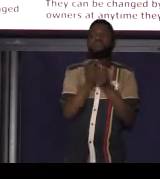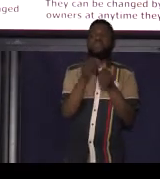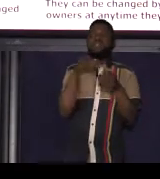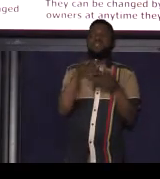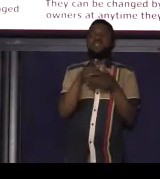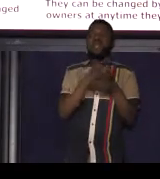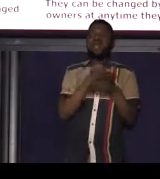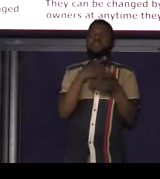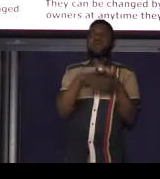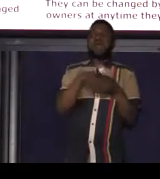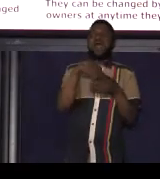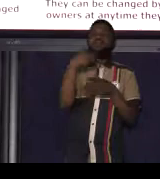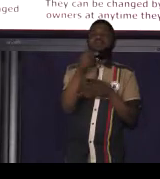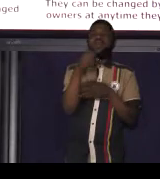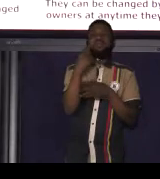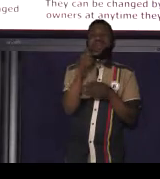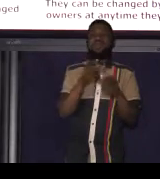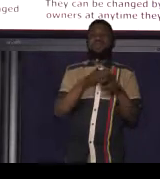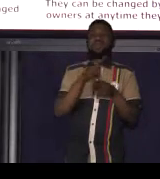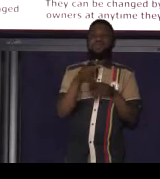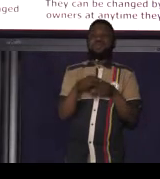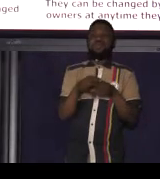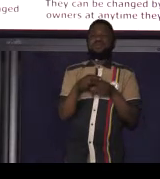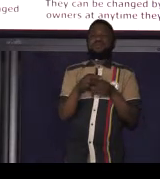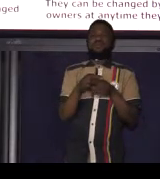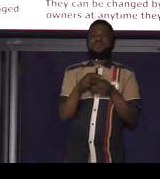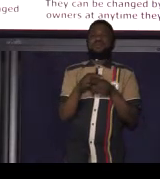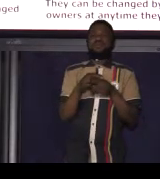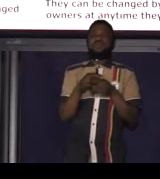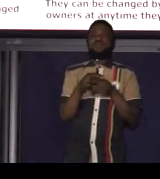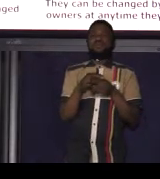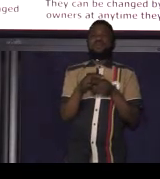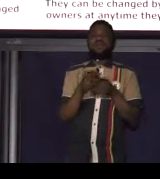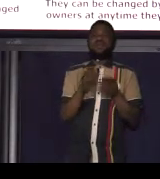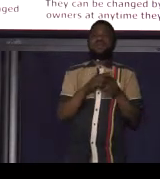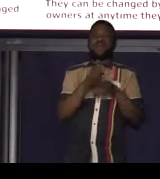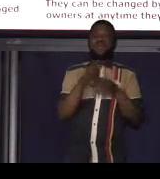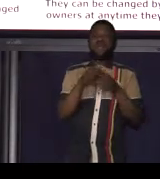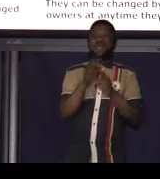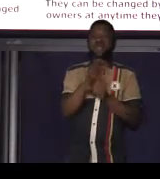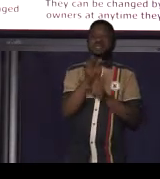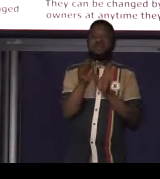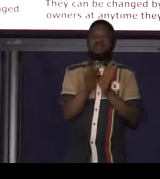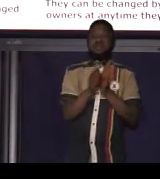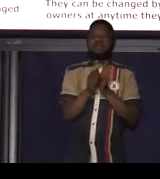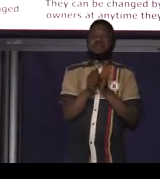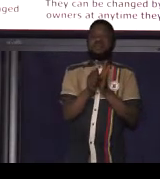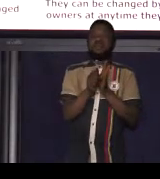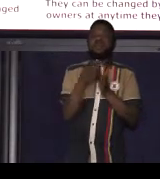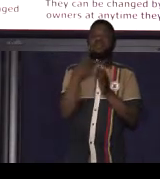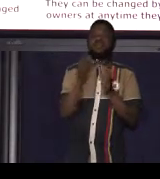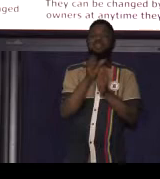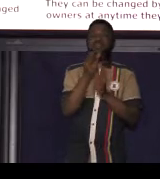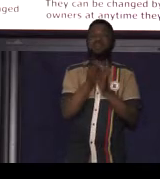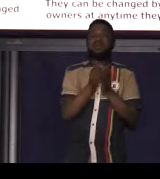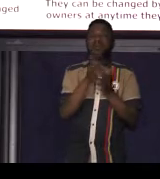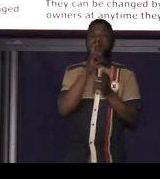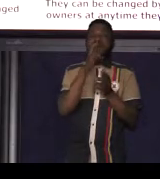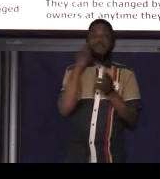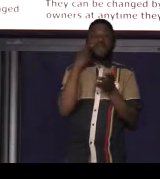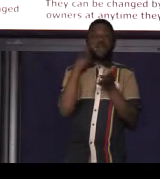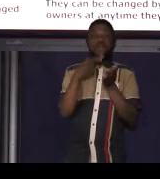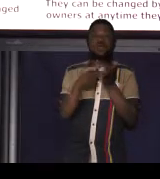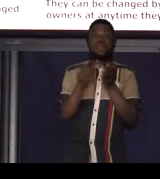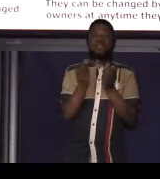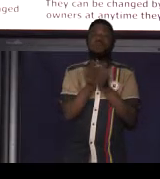They are recognized within and outside the nation. That's the national symbol, and the symbols